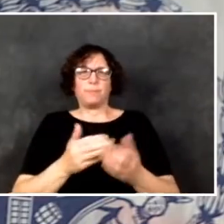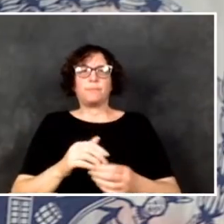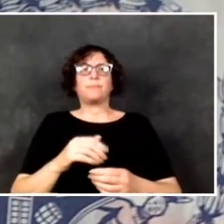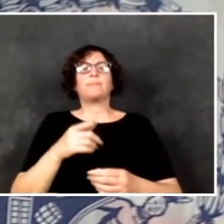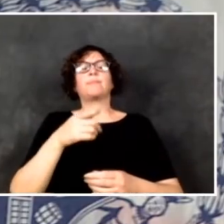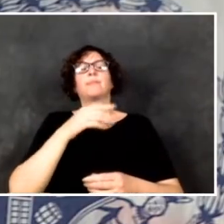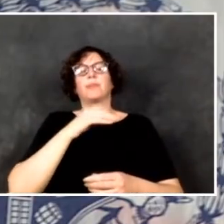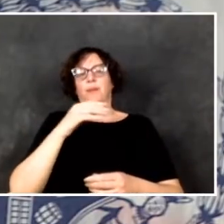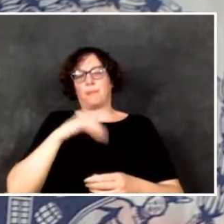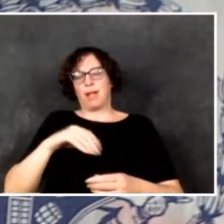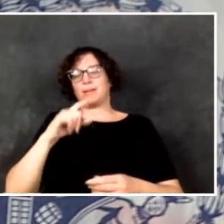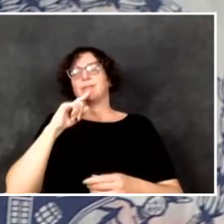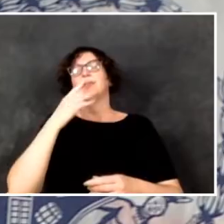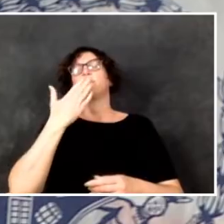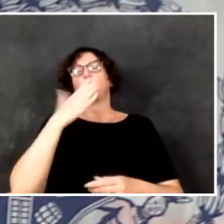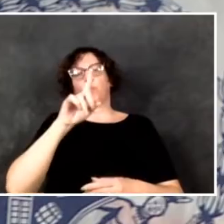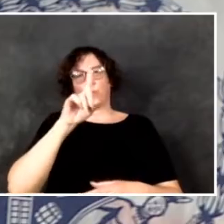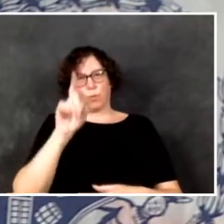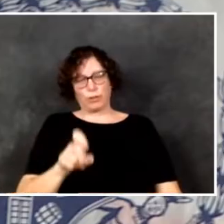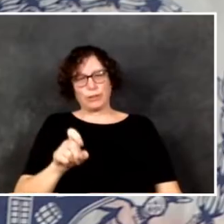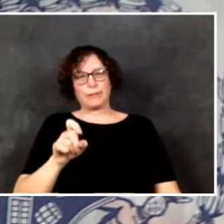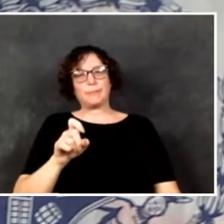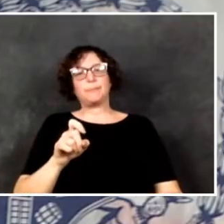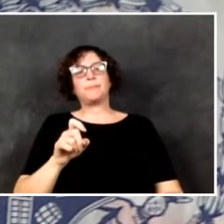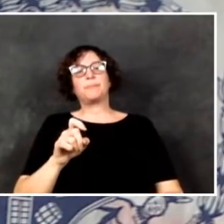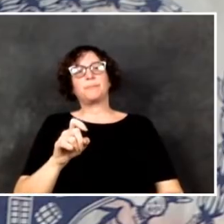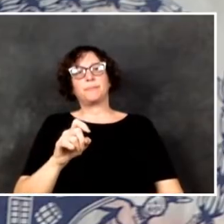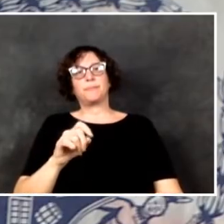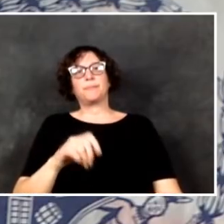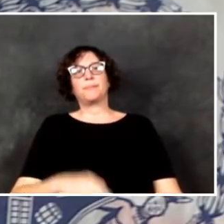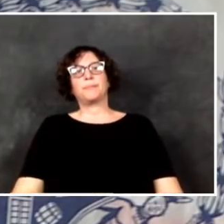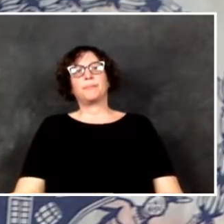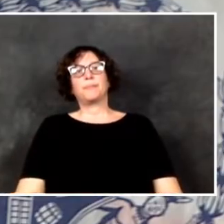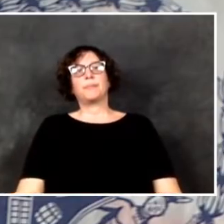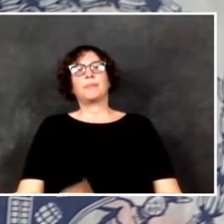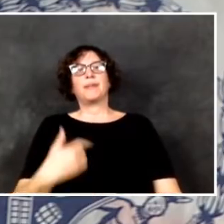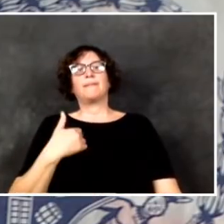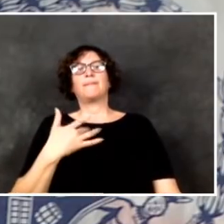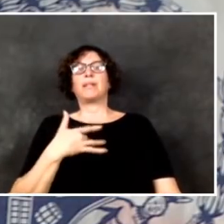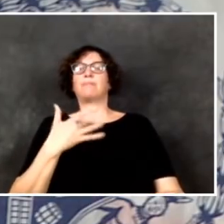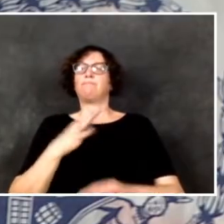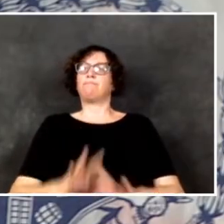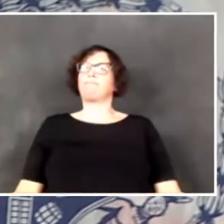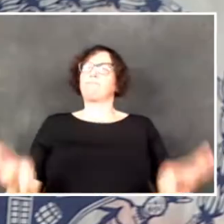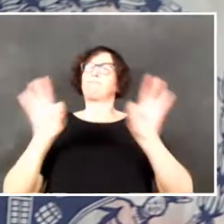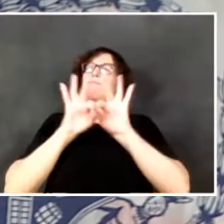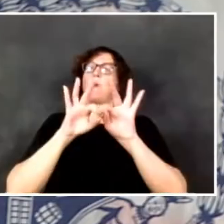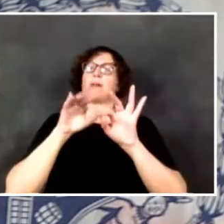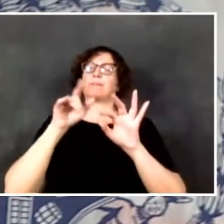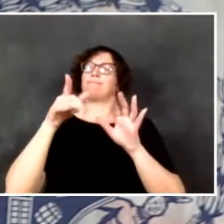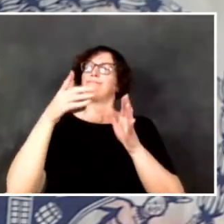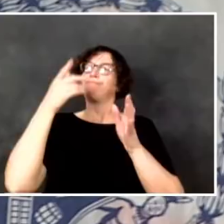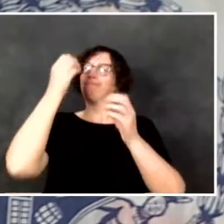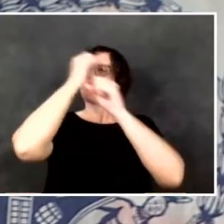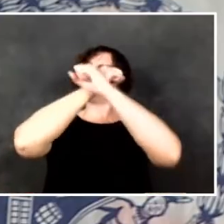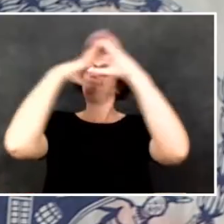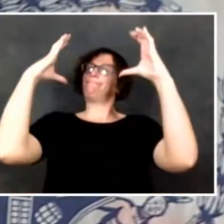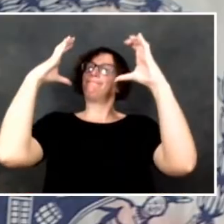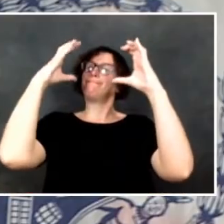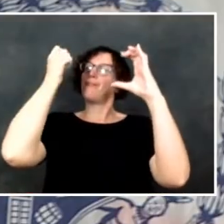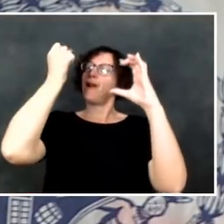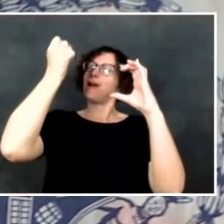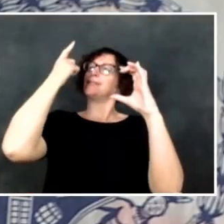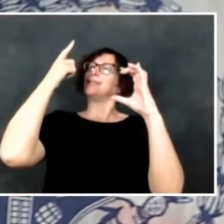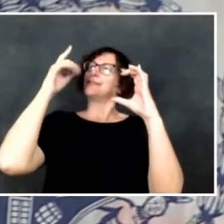to the Chancellor. I think a very important way to think about this, Henry, is, this started just a few weeks ago on